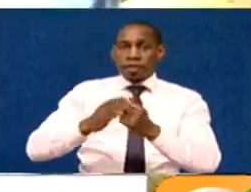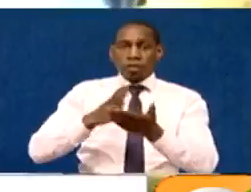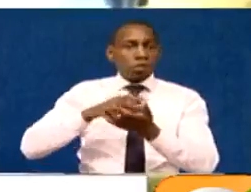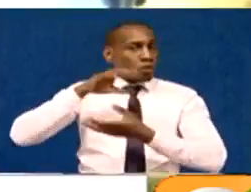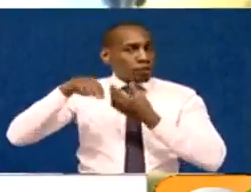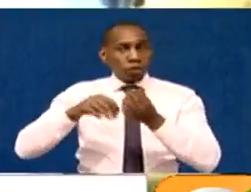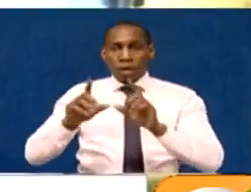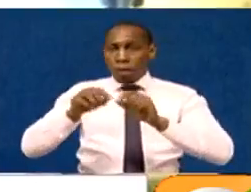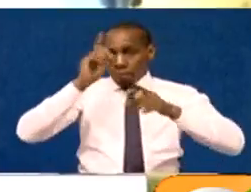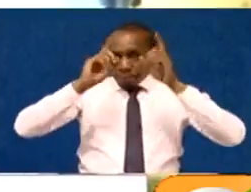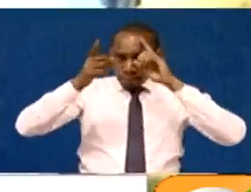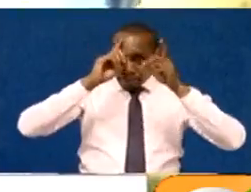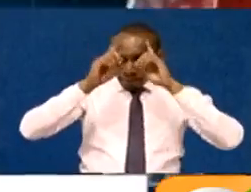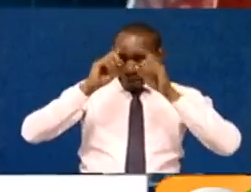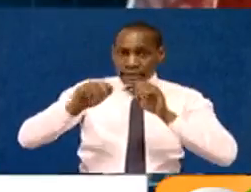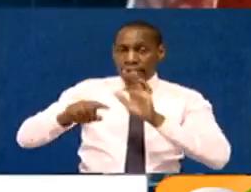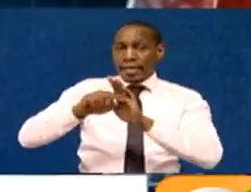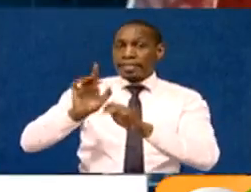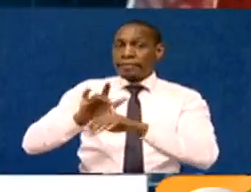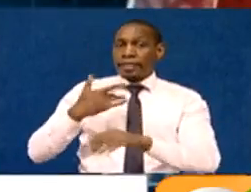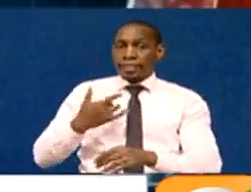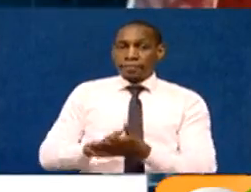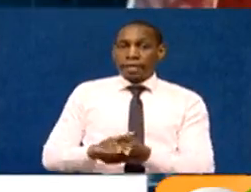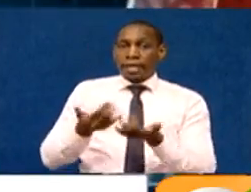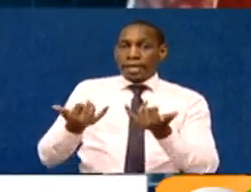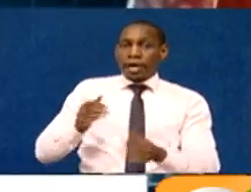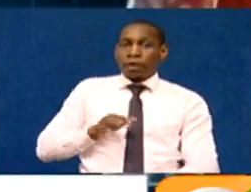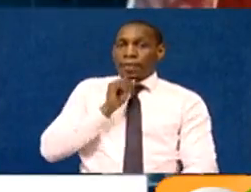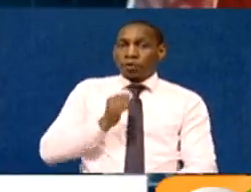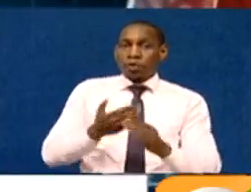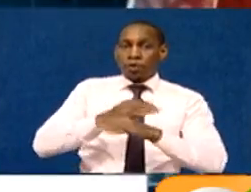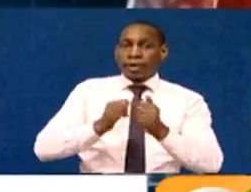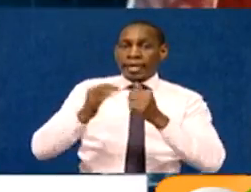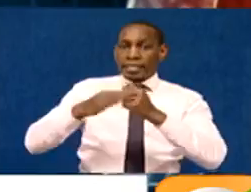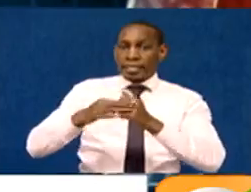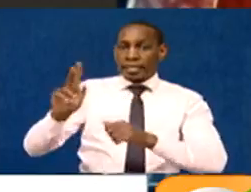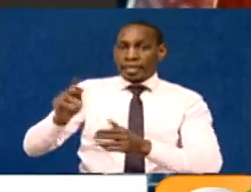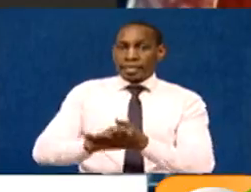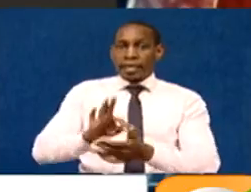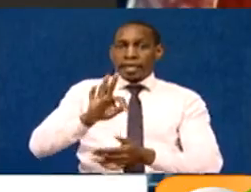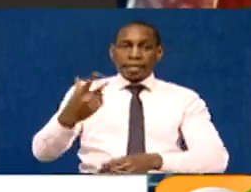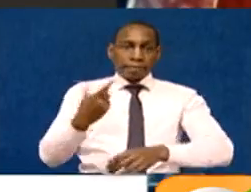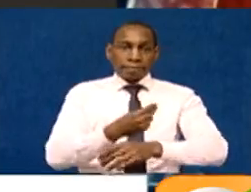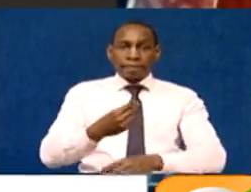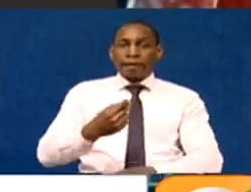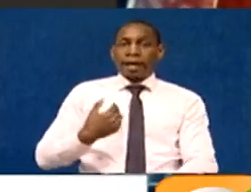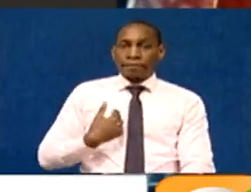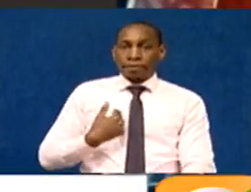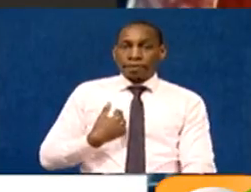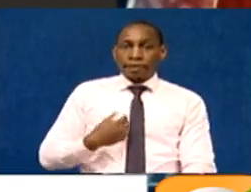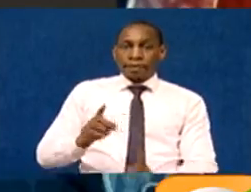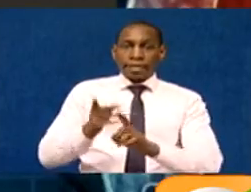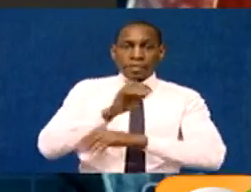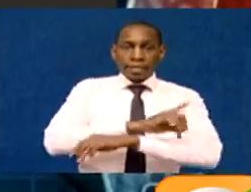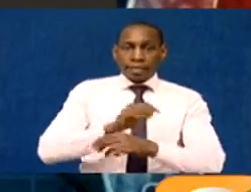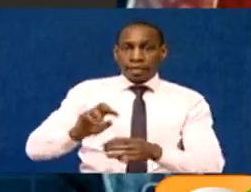and misconceptions around long-term side effects. Currently, women above the age of 18 in Kenya get a 3-dose HPV vaccine at day